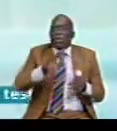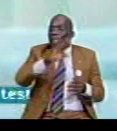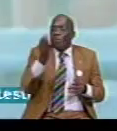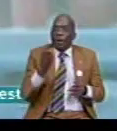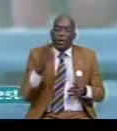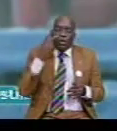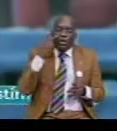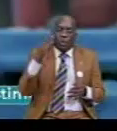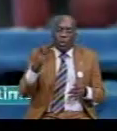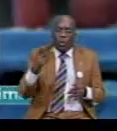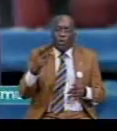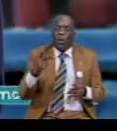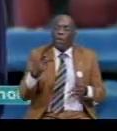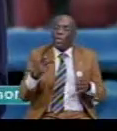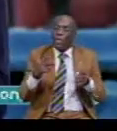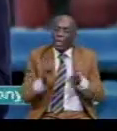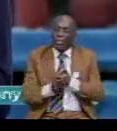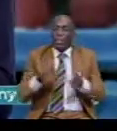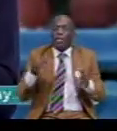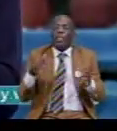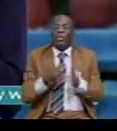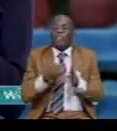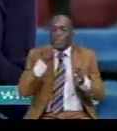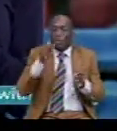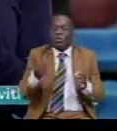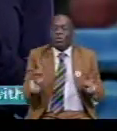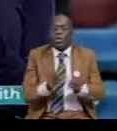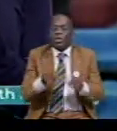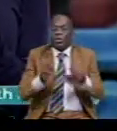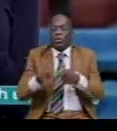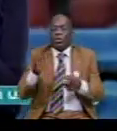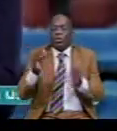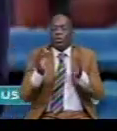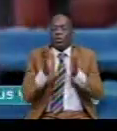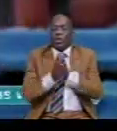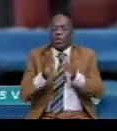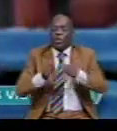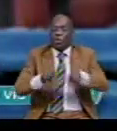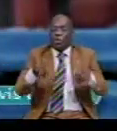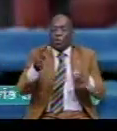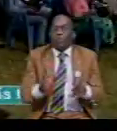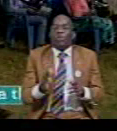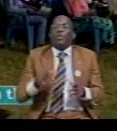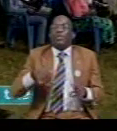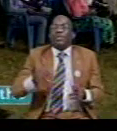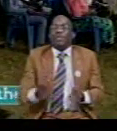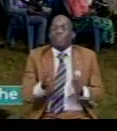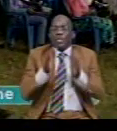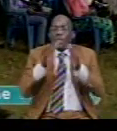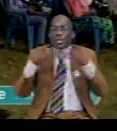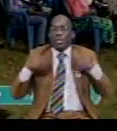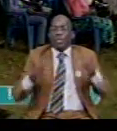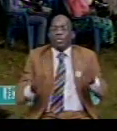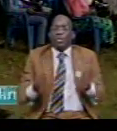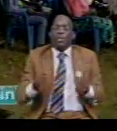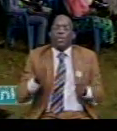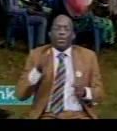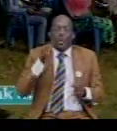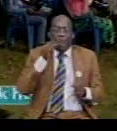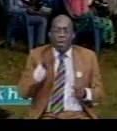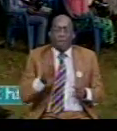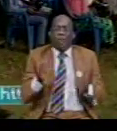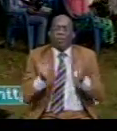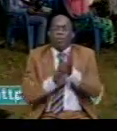I really needed to see without my glasses, and I say, may his name be praised in Jesus' name. Praise the